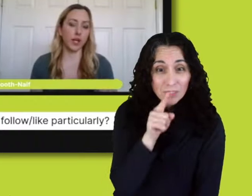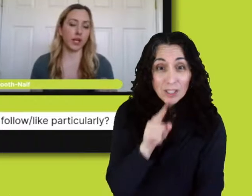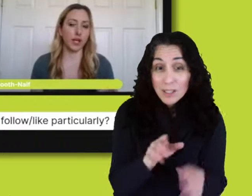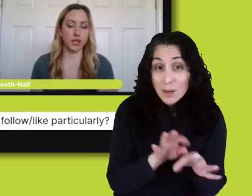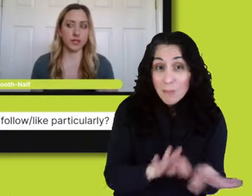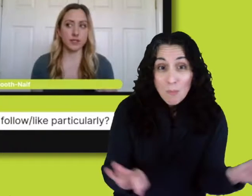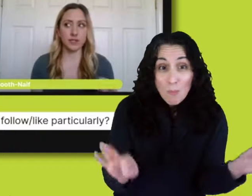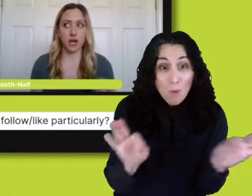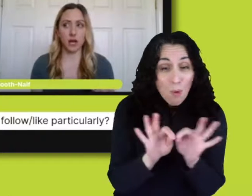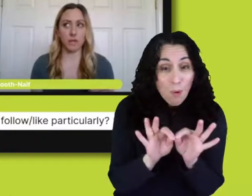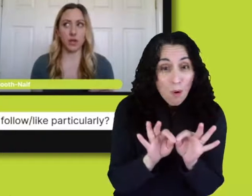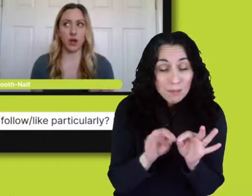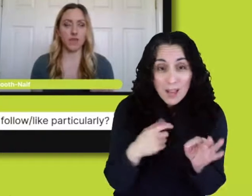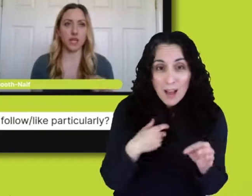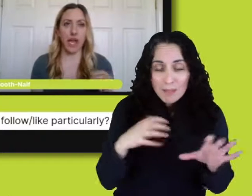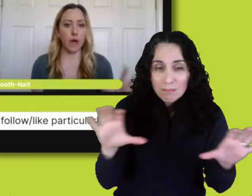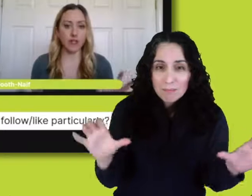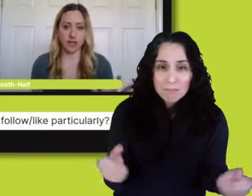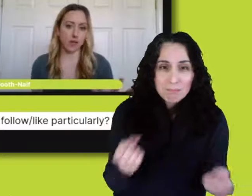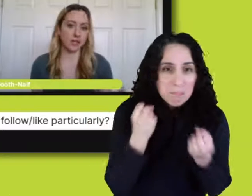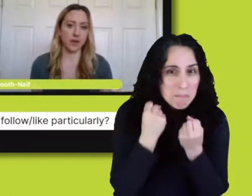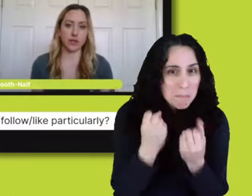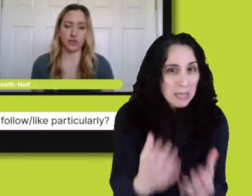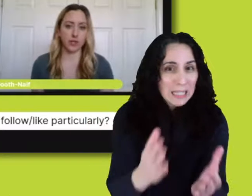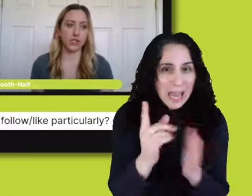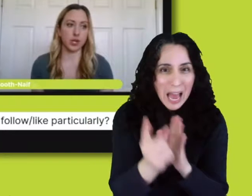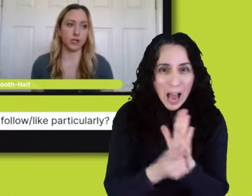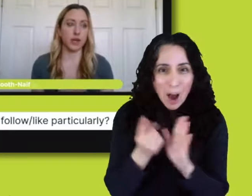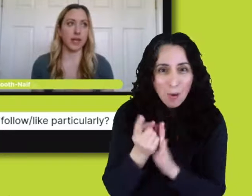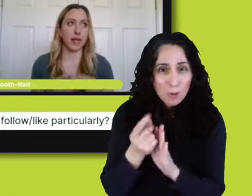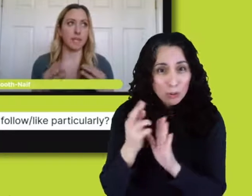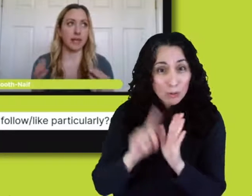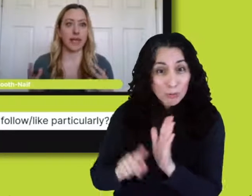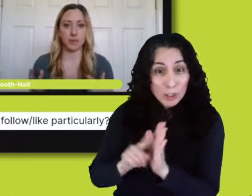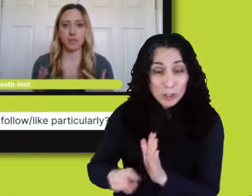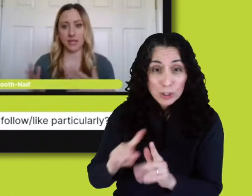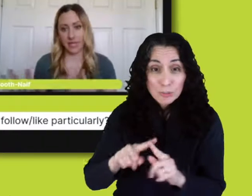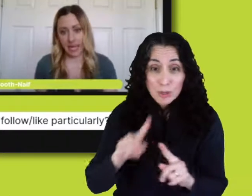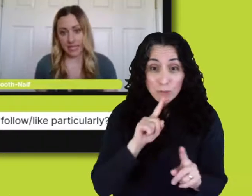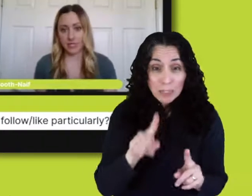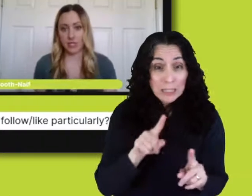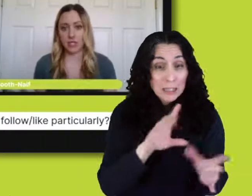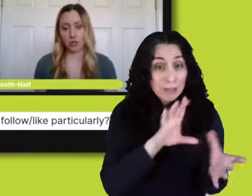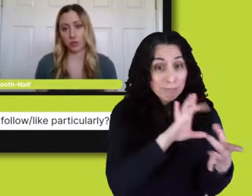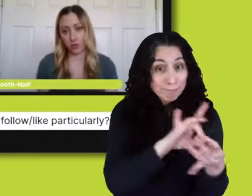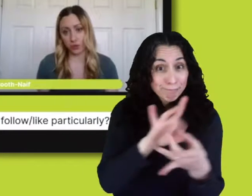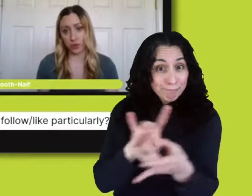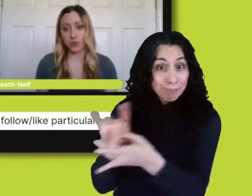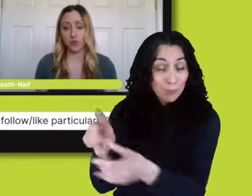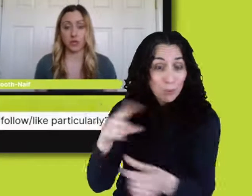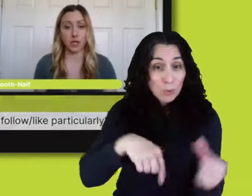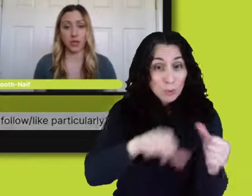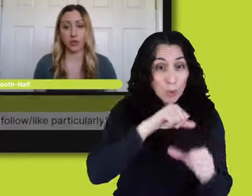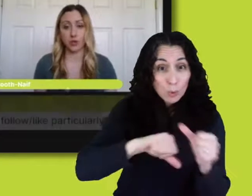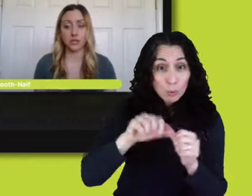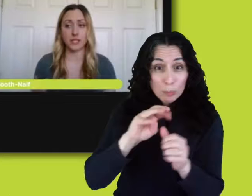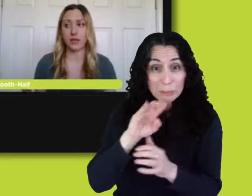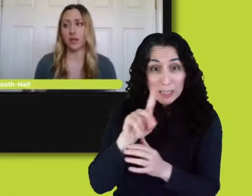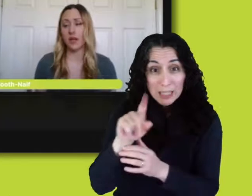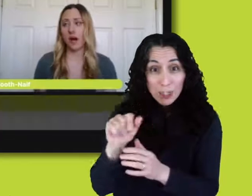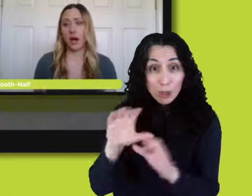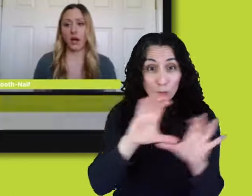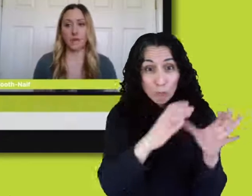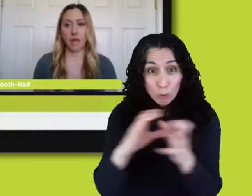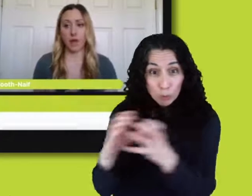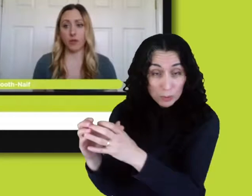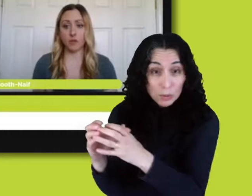really important is I've done hours and hours and hours of research, but being able to be connected into those social media groups,